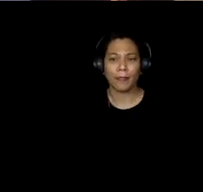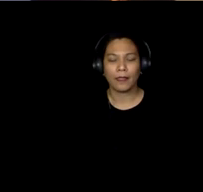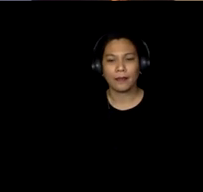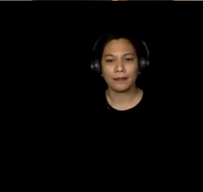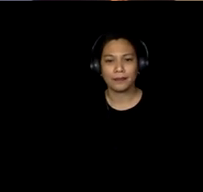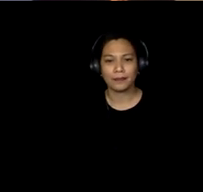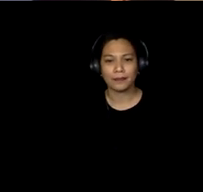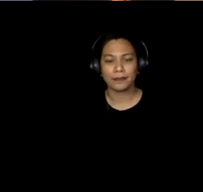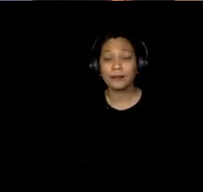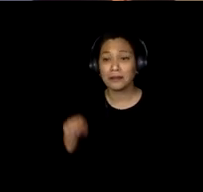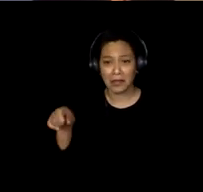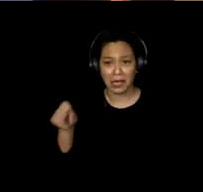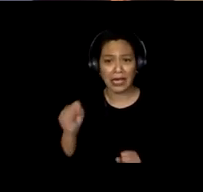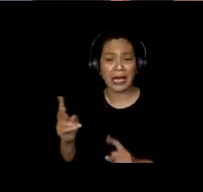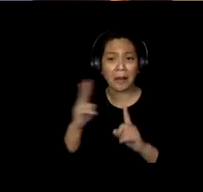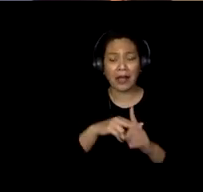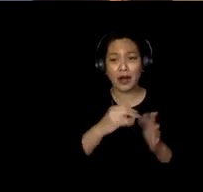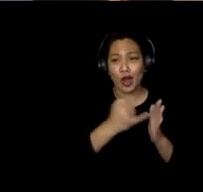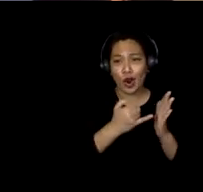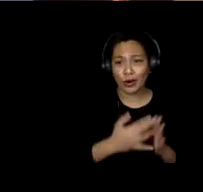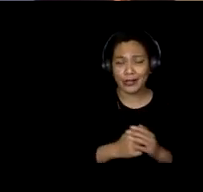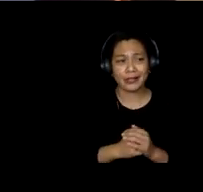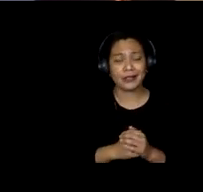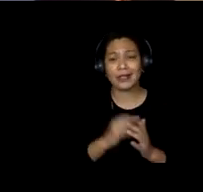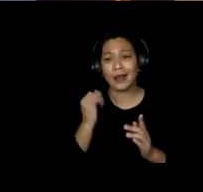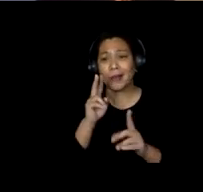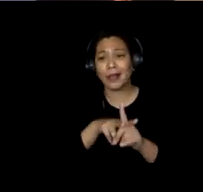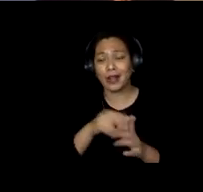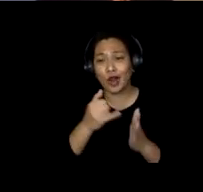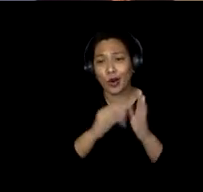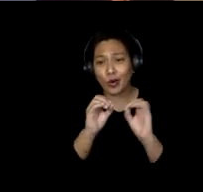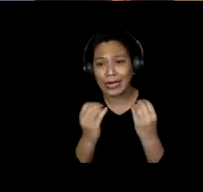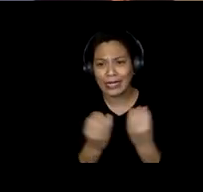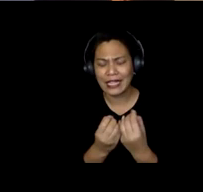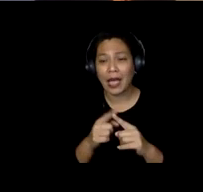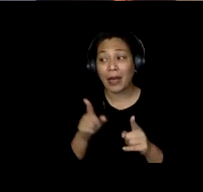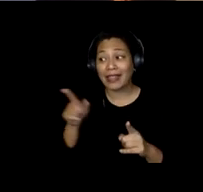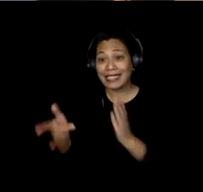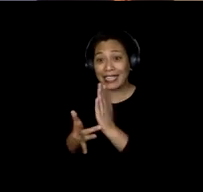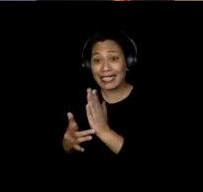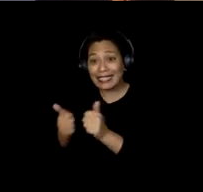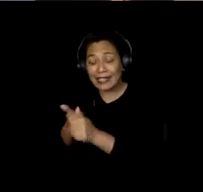This could apply to artists and art organizations as well. It's not like we have to know that technology. There'll be